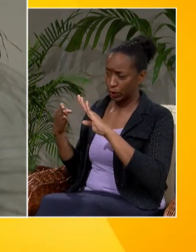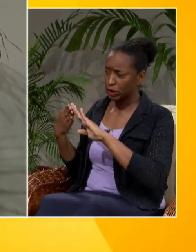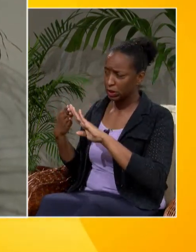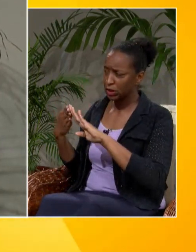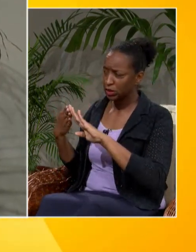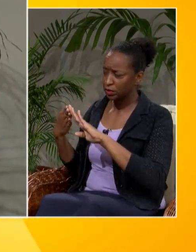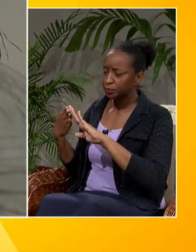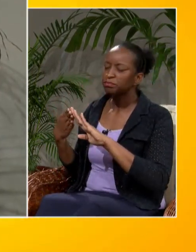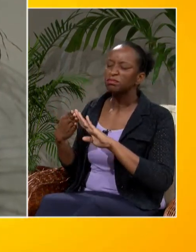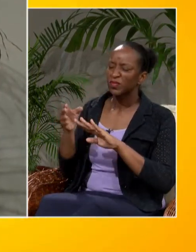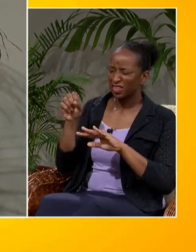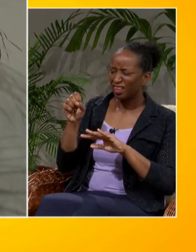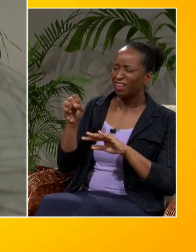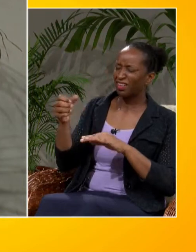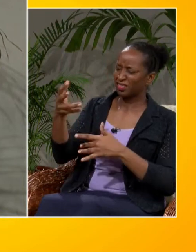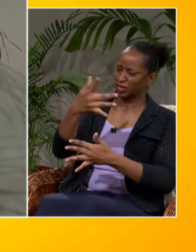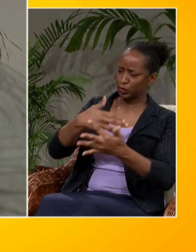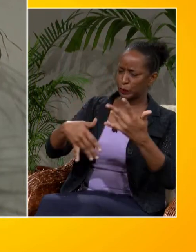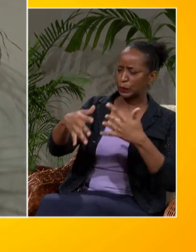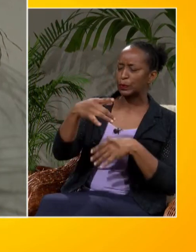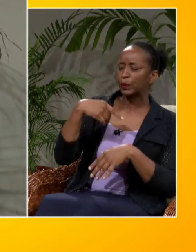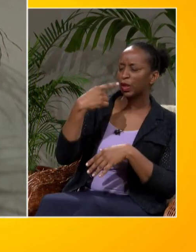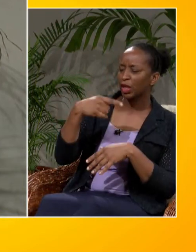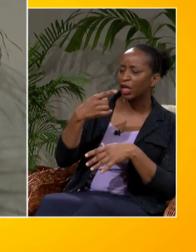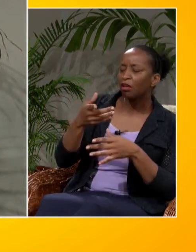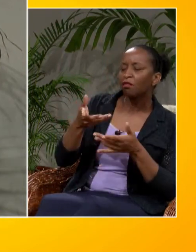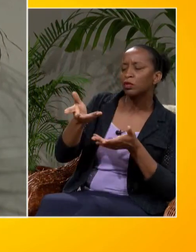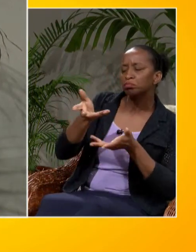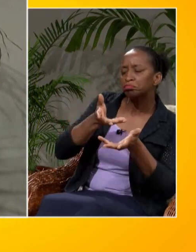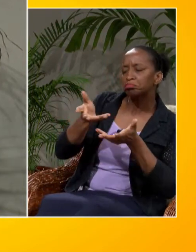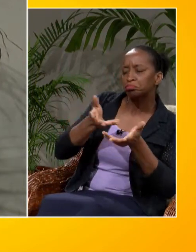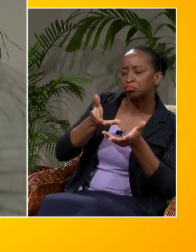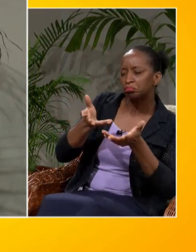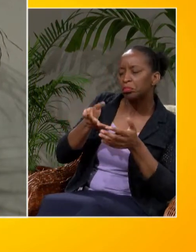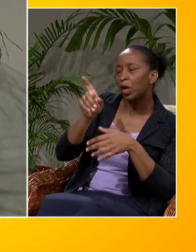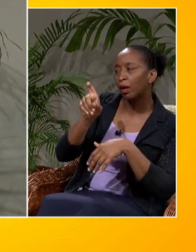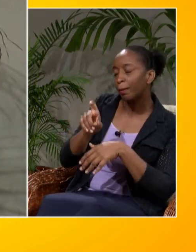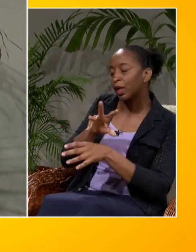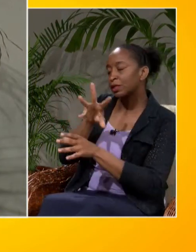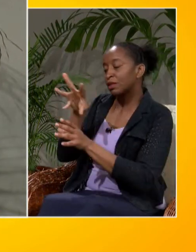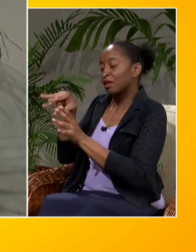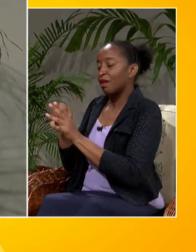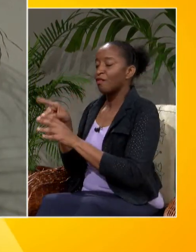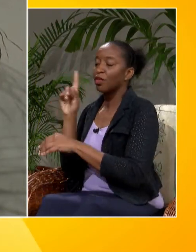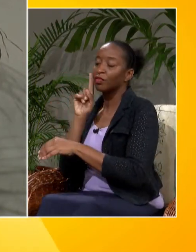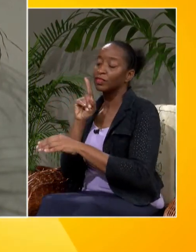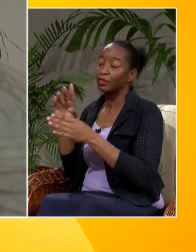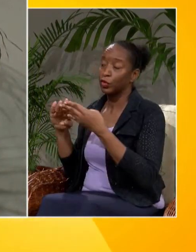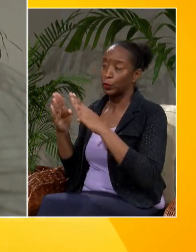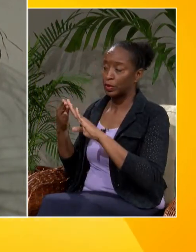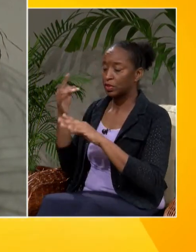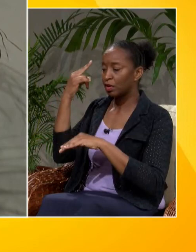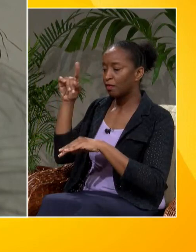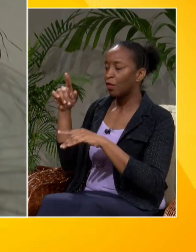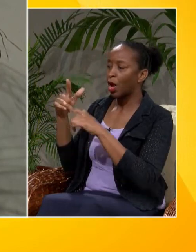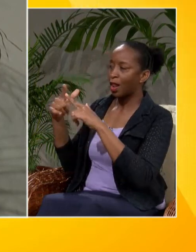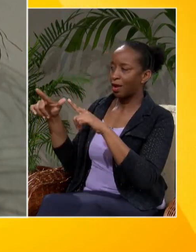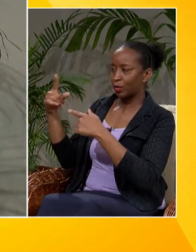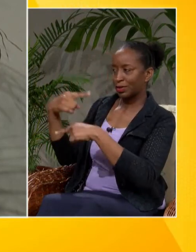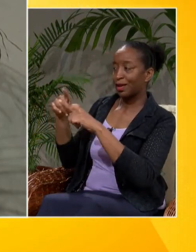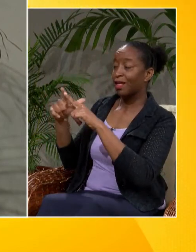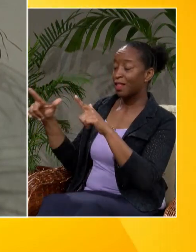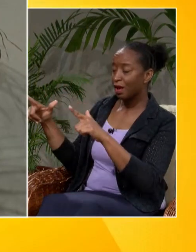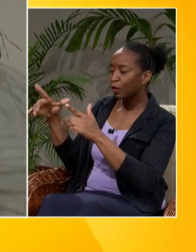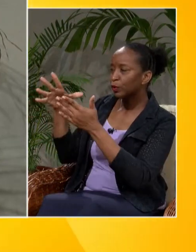them, but for them to feel and experience the language, they need to be involved in the deaf community as well.